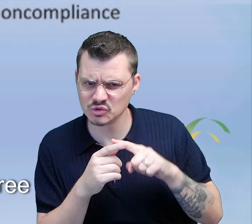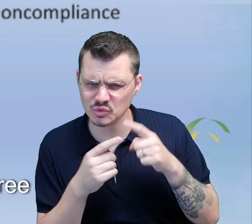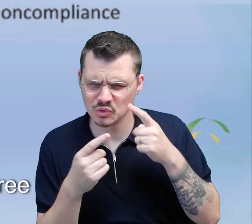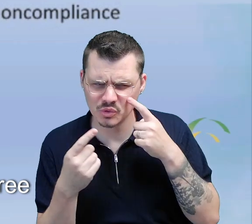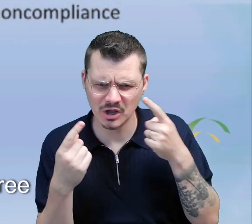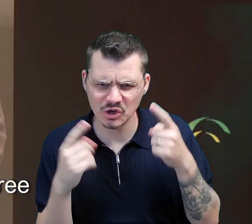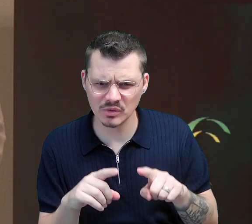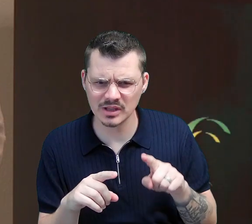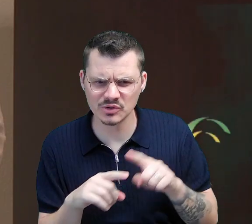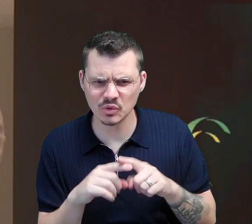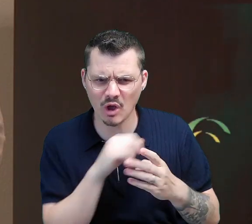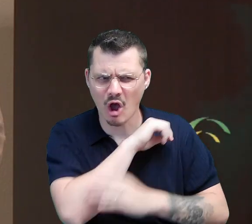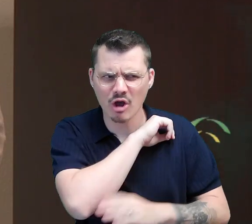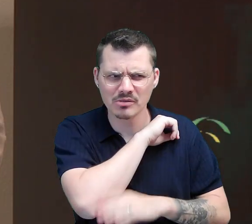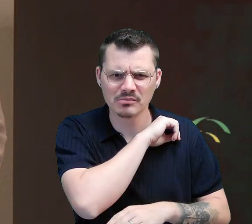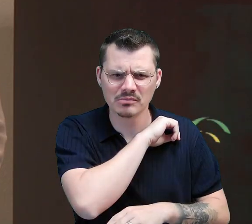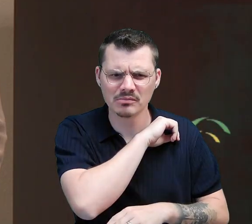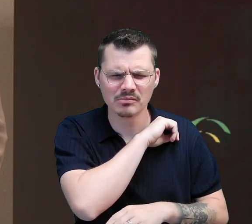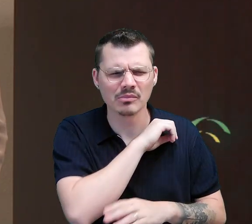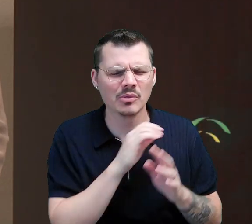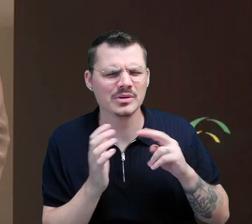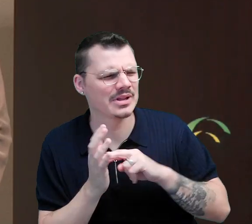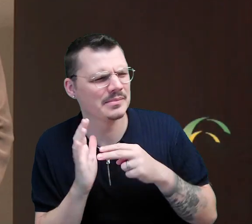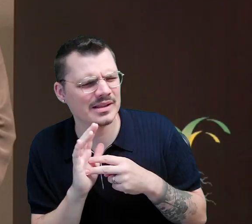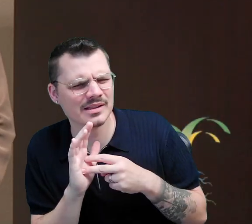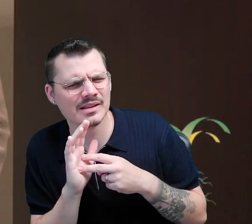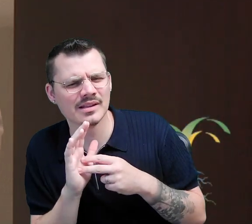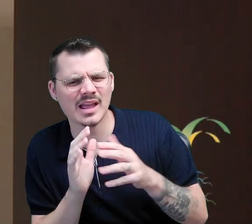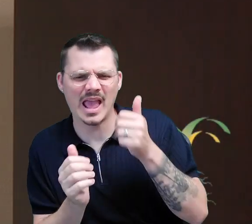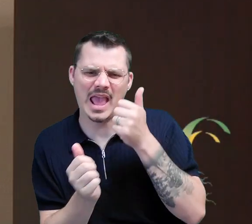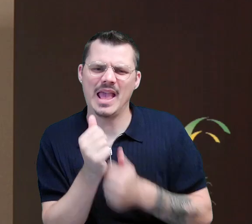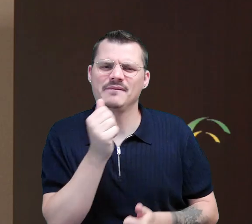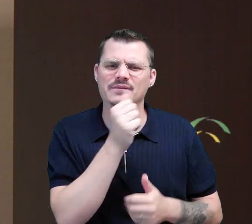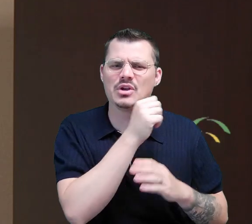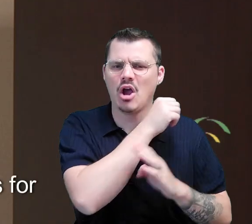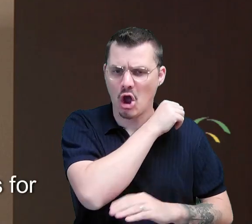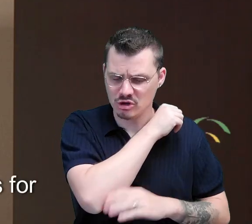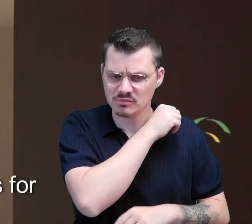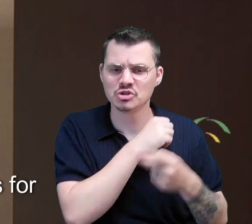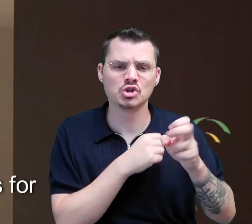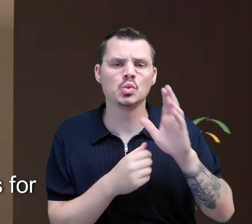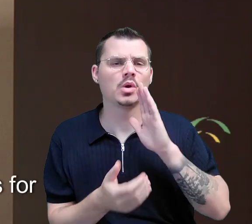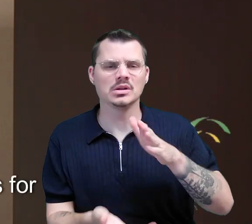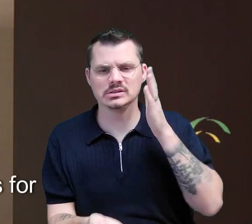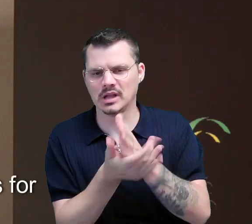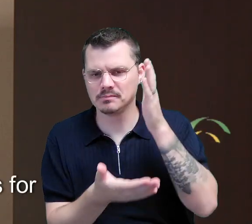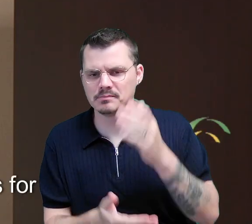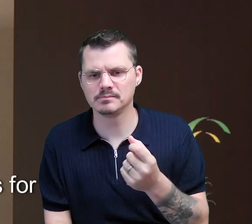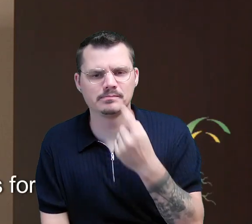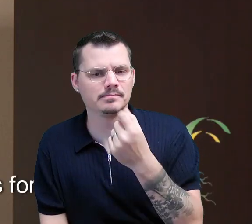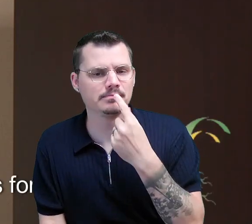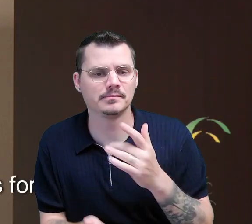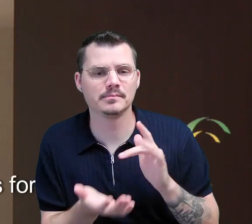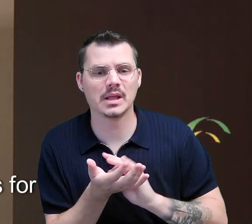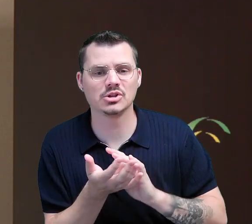to agree to autumn? Or what does that mean exactly? Every autumn, she would stop taking